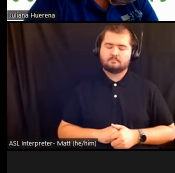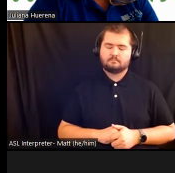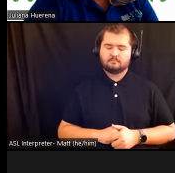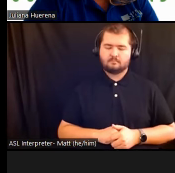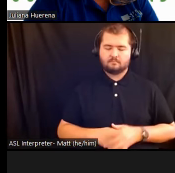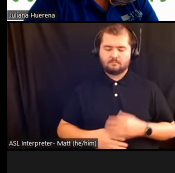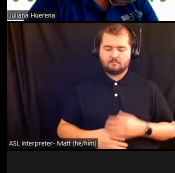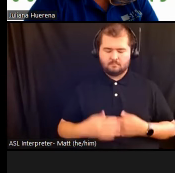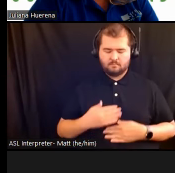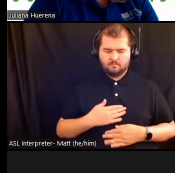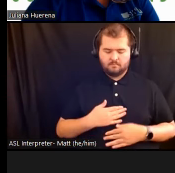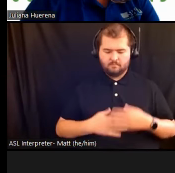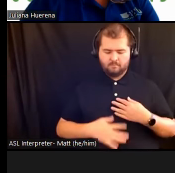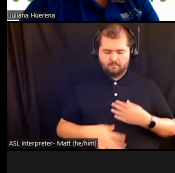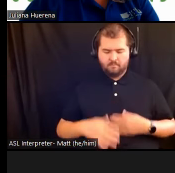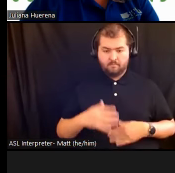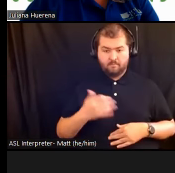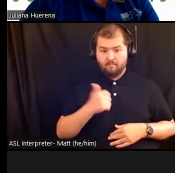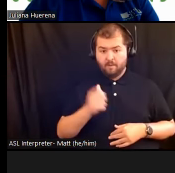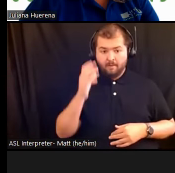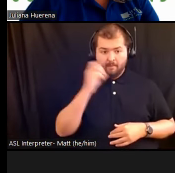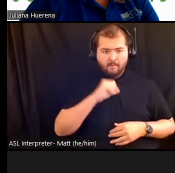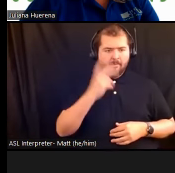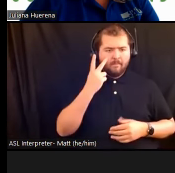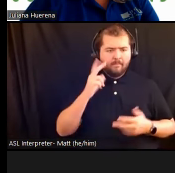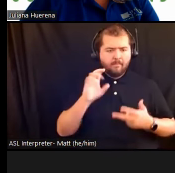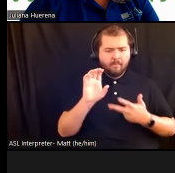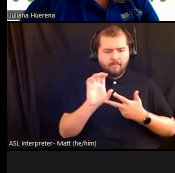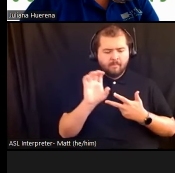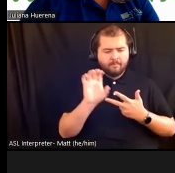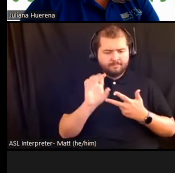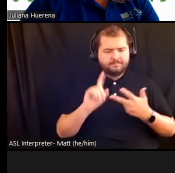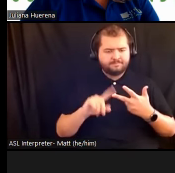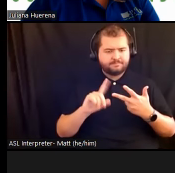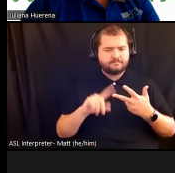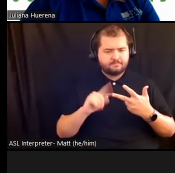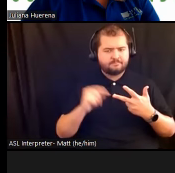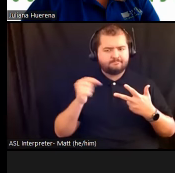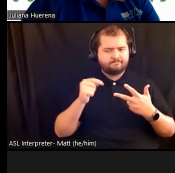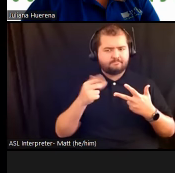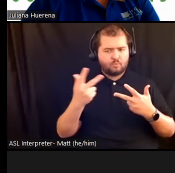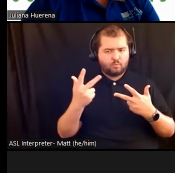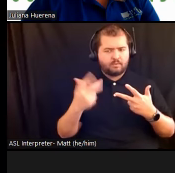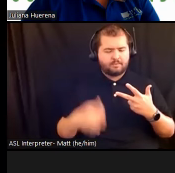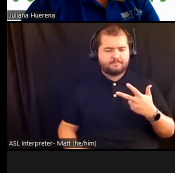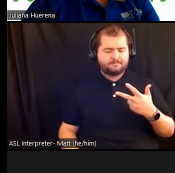So Anybody got nothing. any good guesses? Anybody? We have a C, two C's, Okay. three.